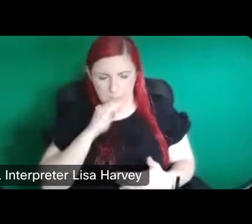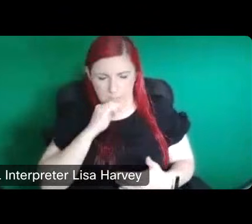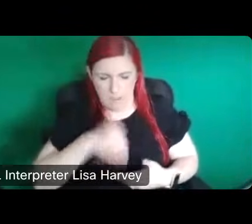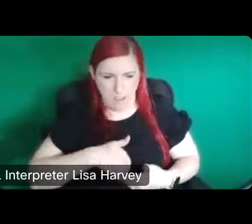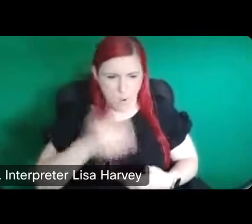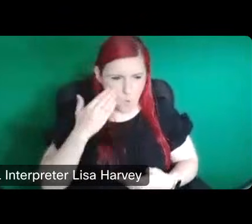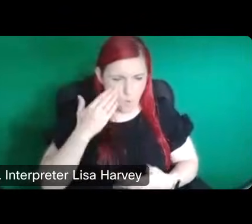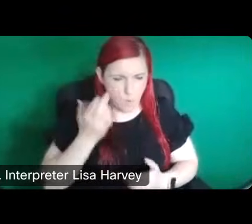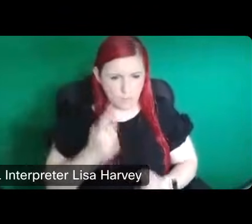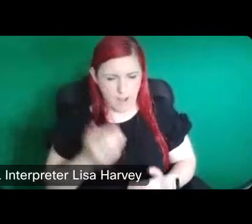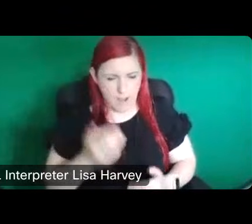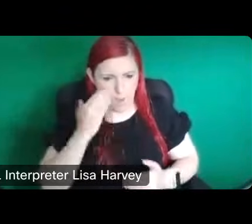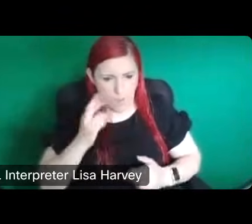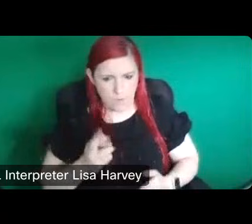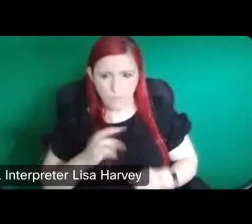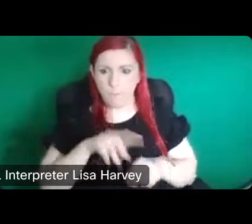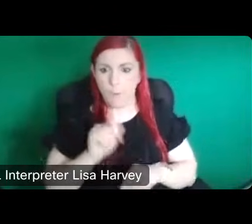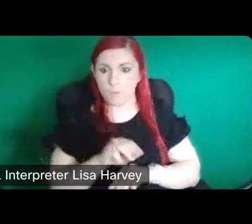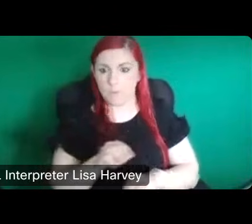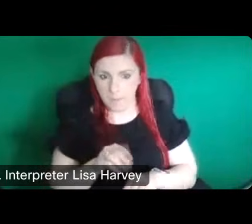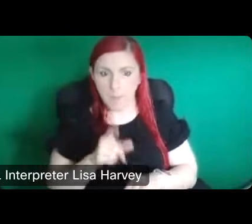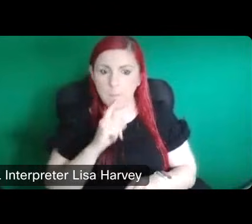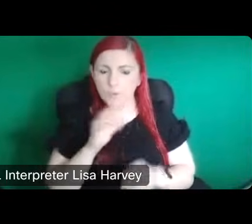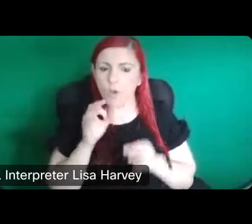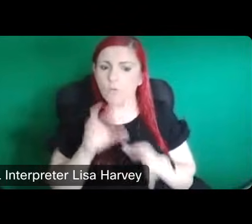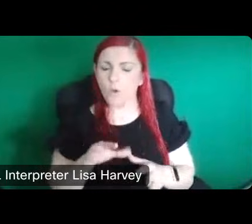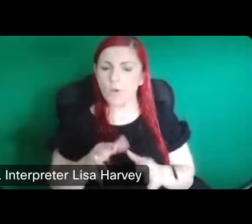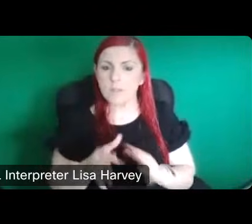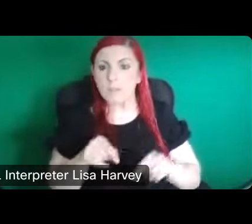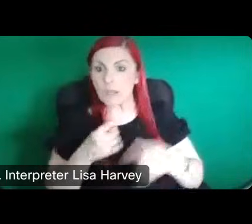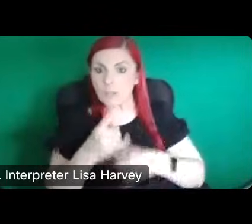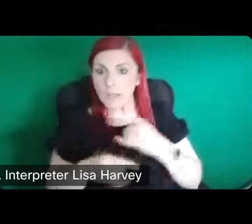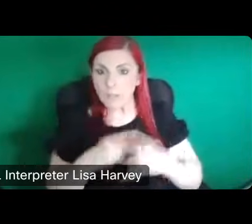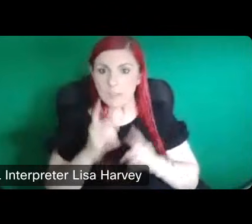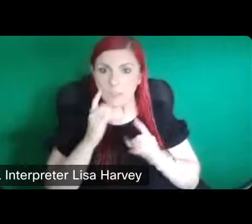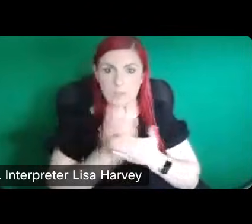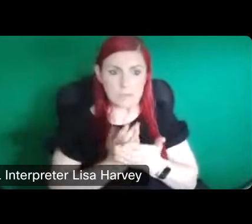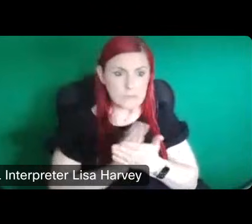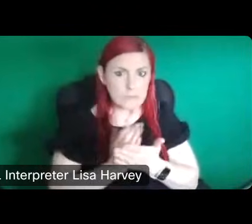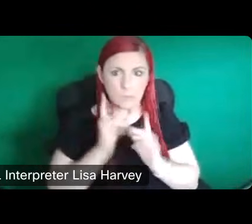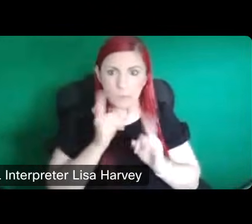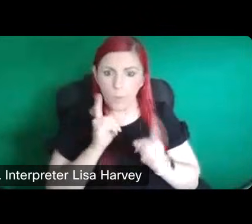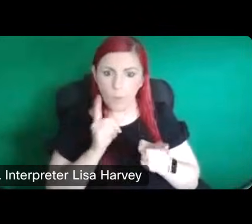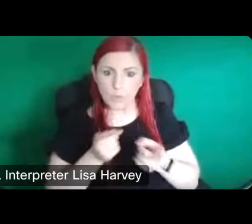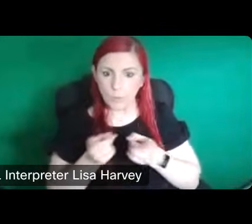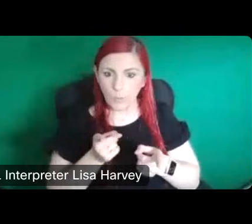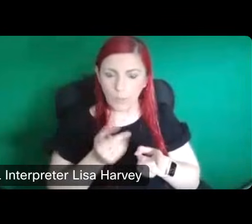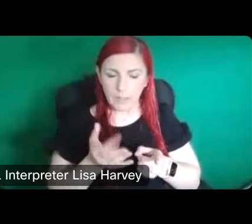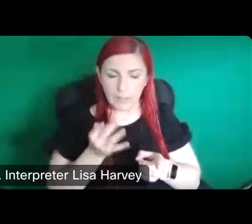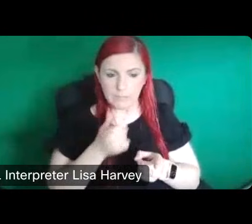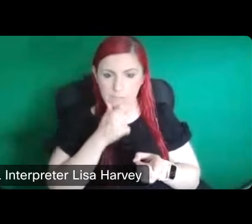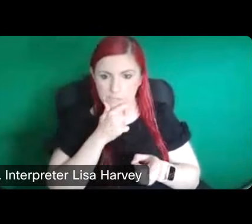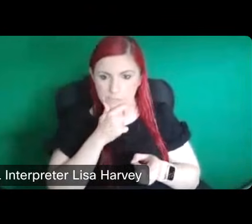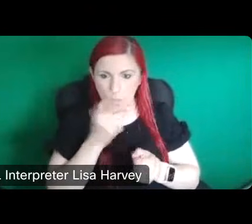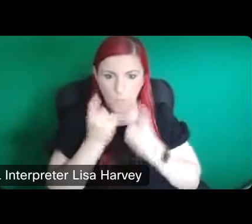of the time, but faced with a challenge, perhaps sometimes there's a pause. When questioning the right thing to do,